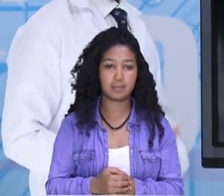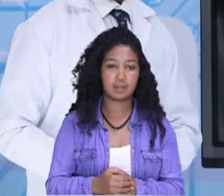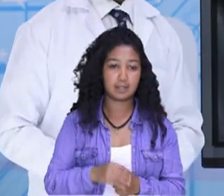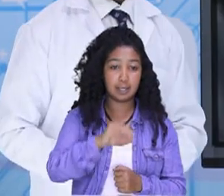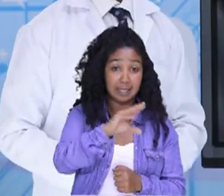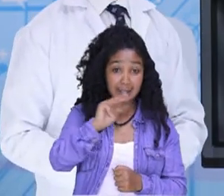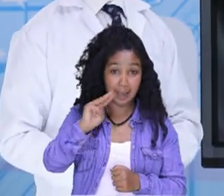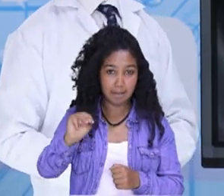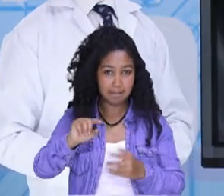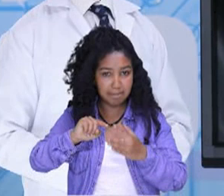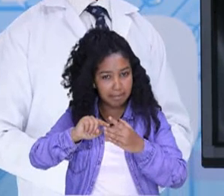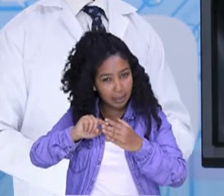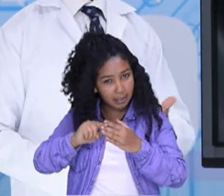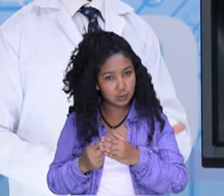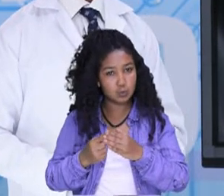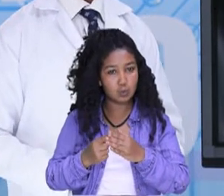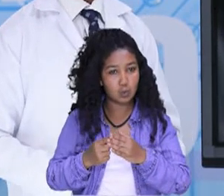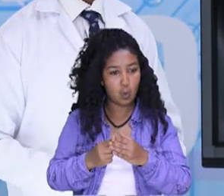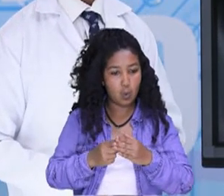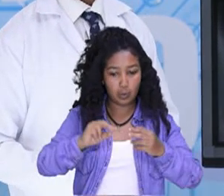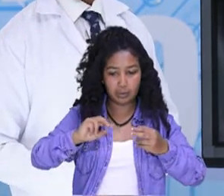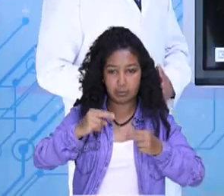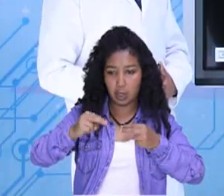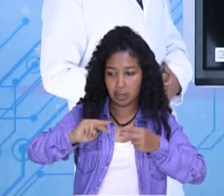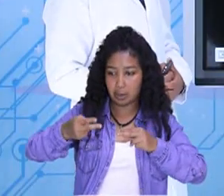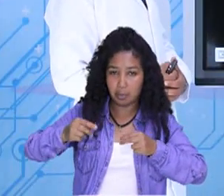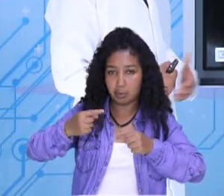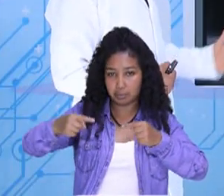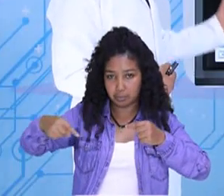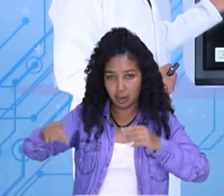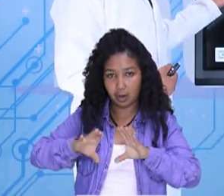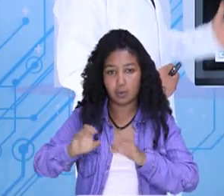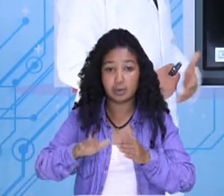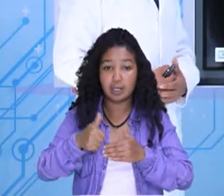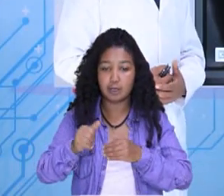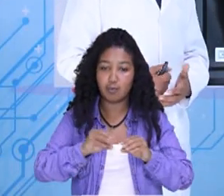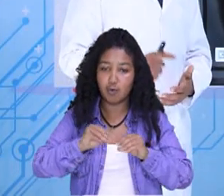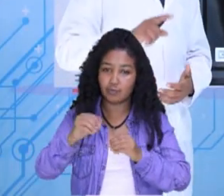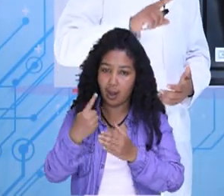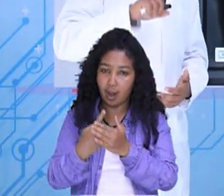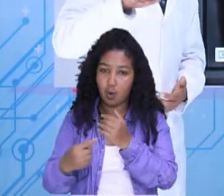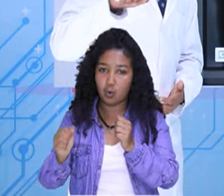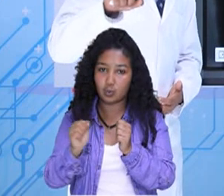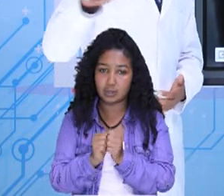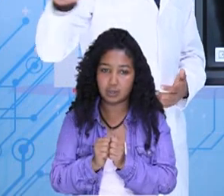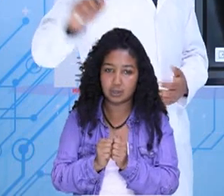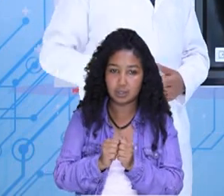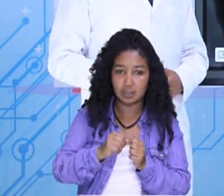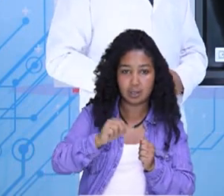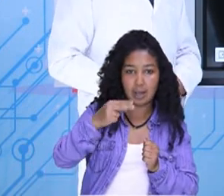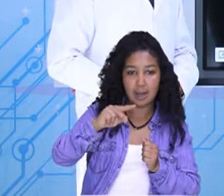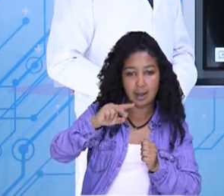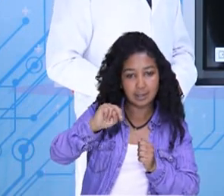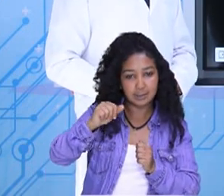The enzyme begins to unwind the DNA molecule, and it moves along the antisense